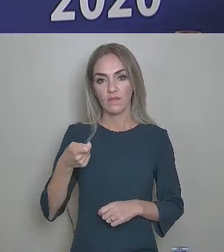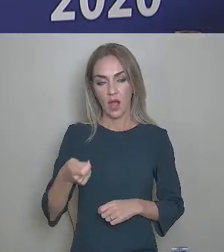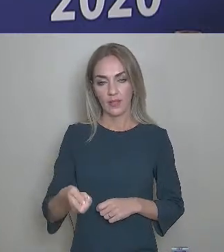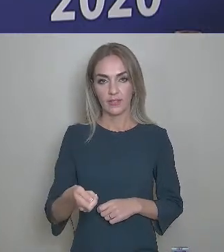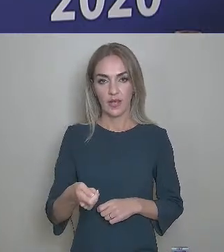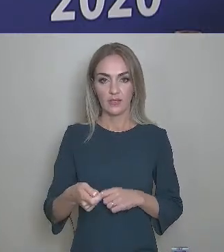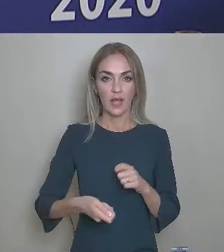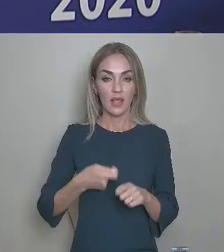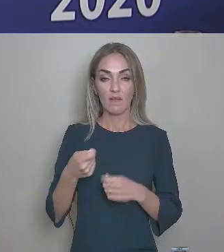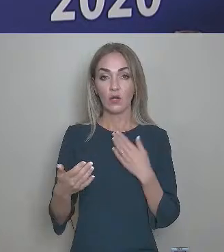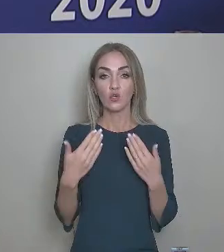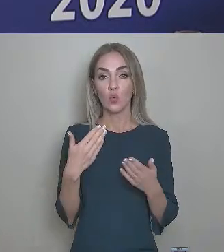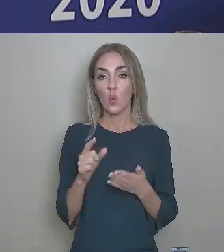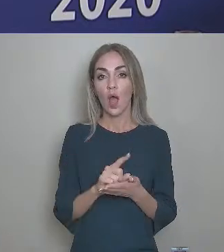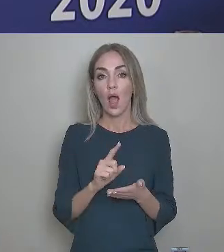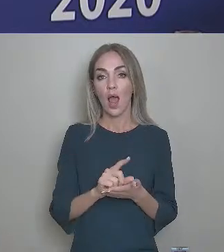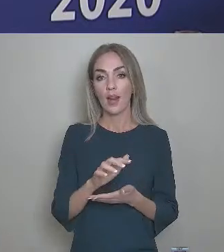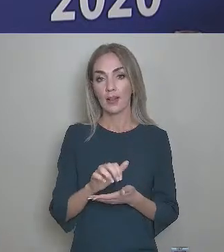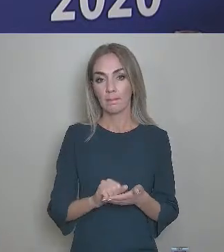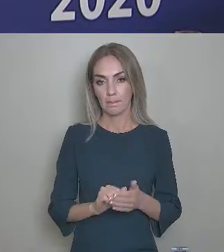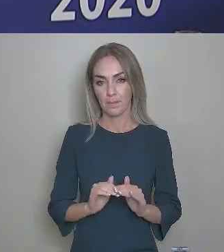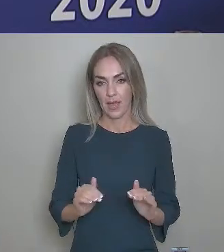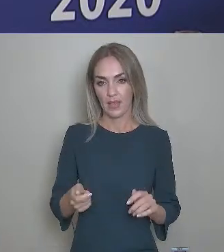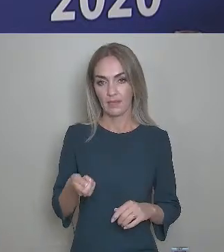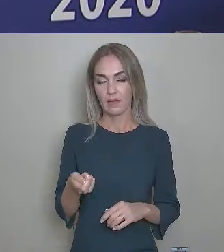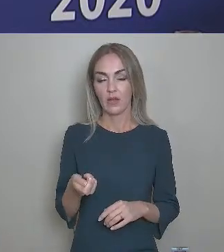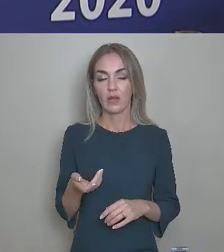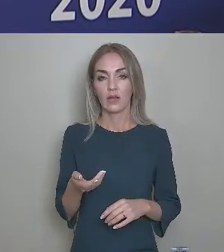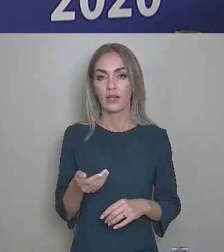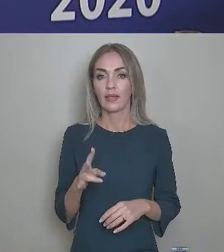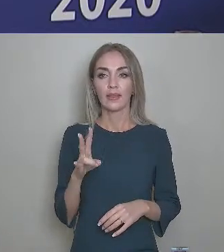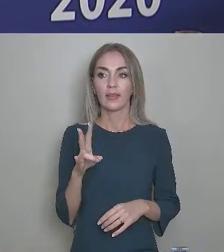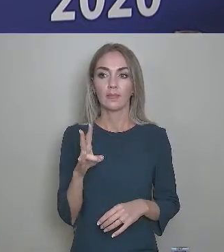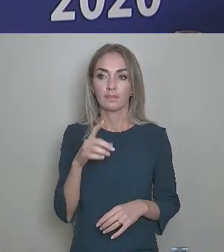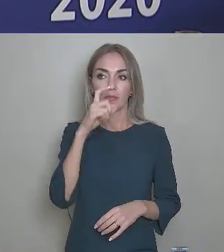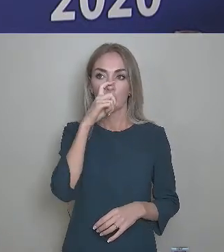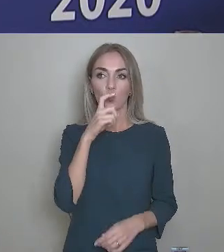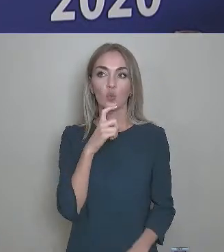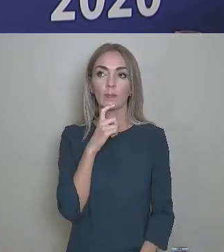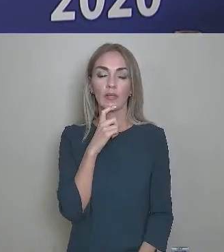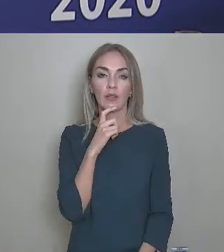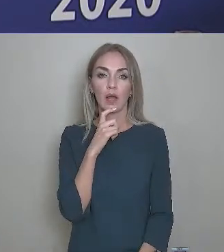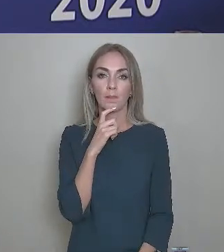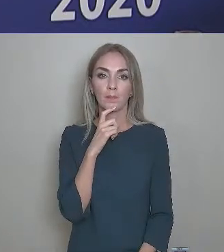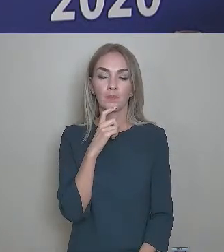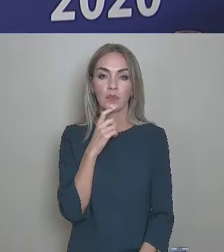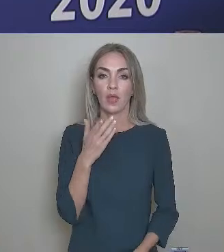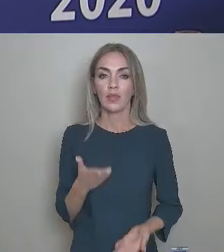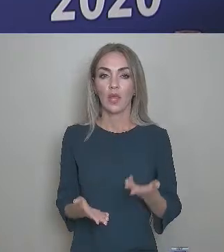system. We need to submit a document on alimony.